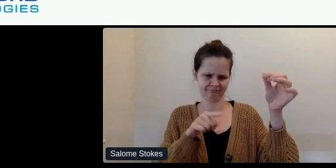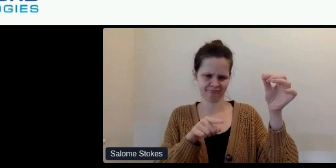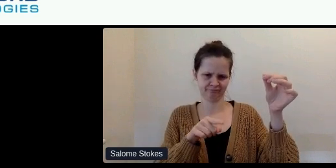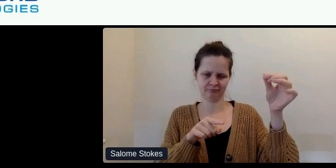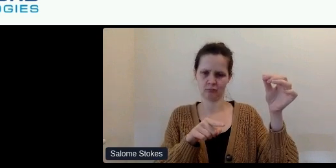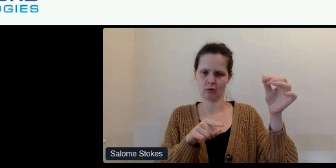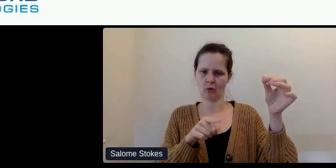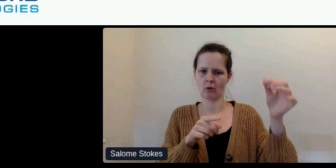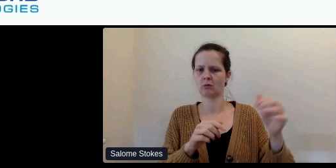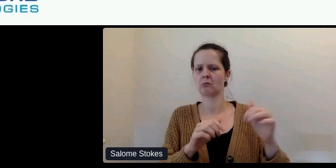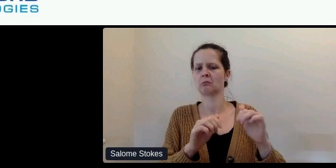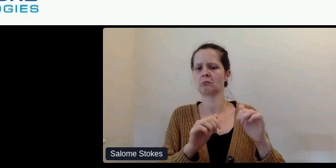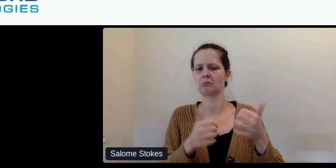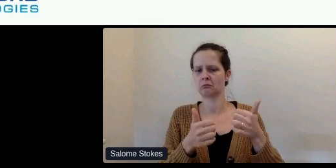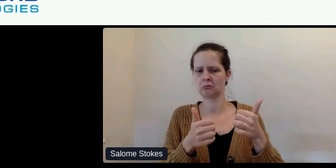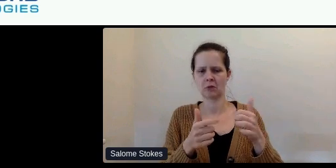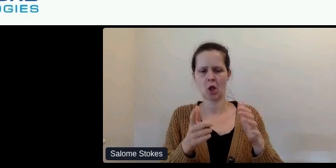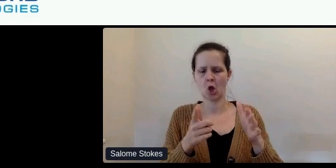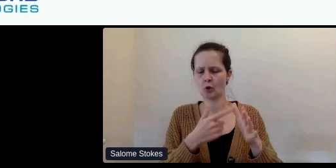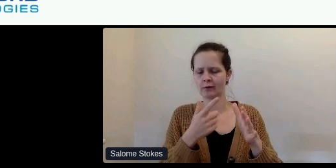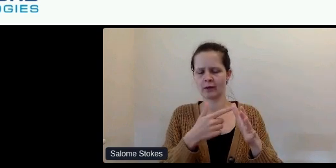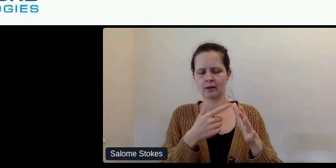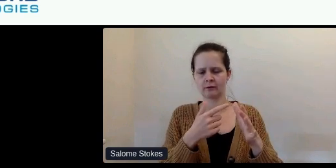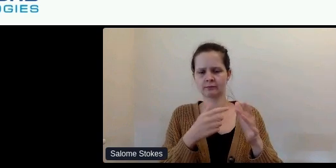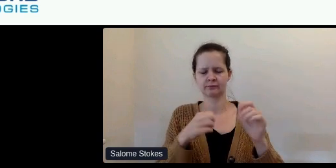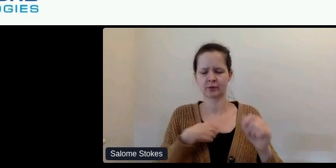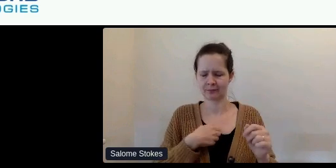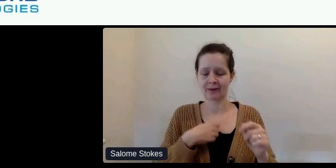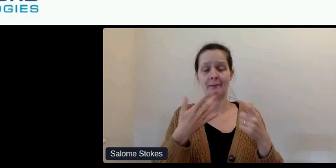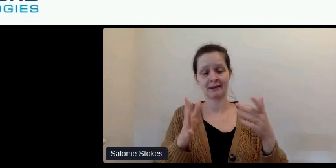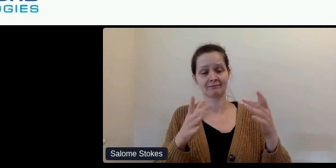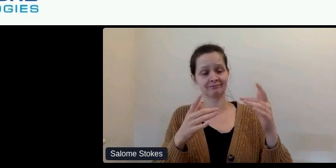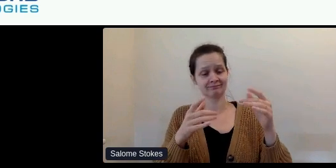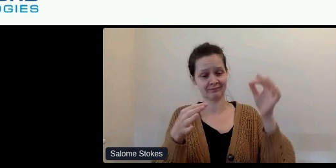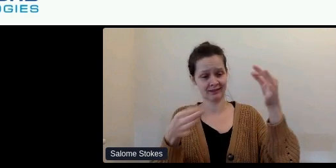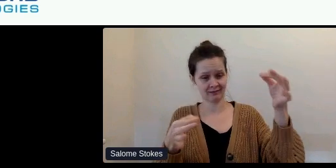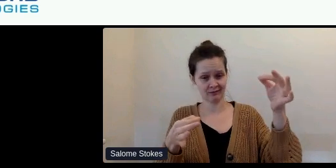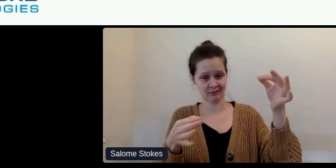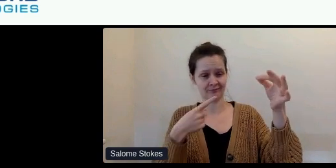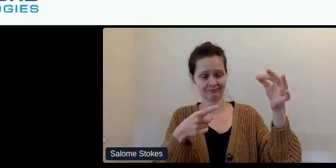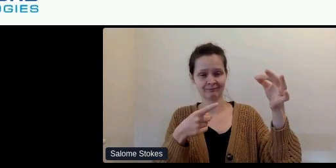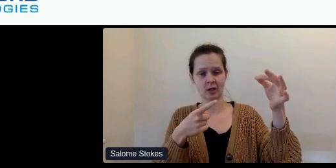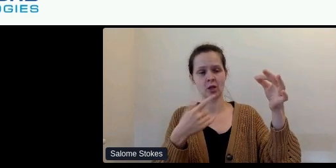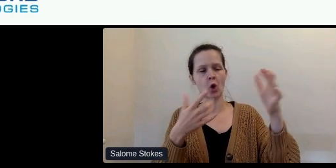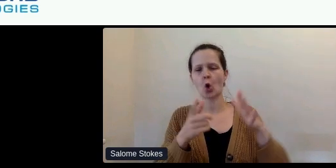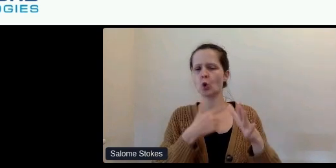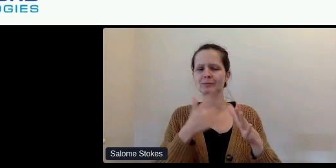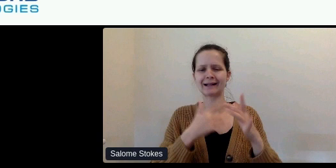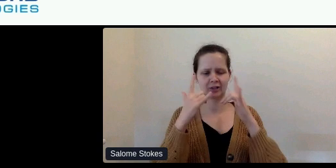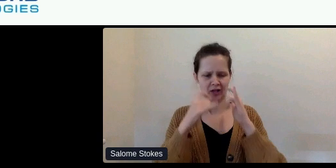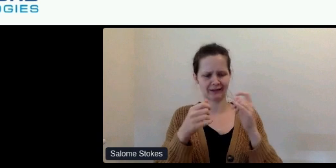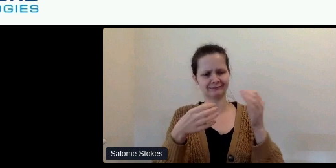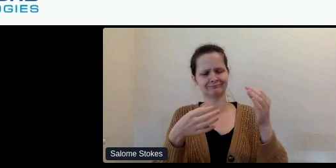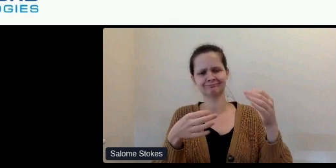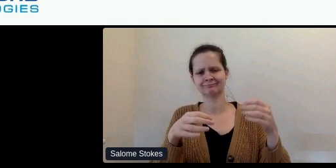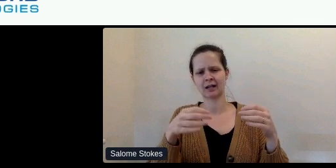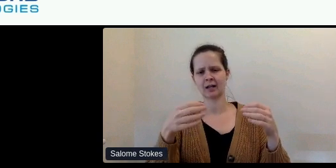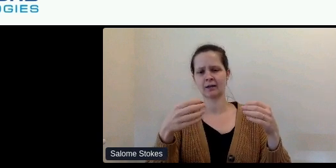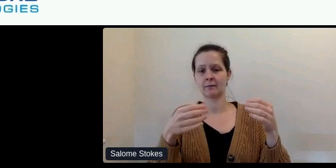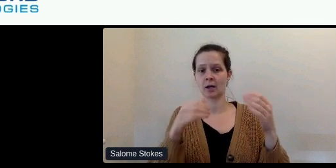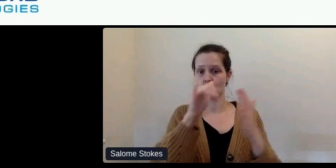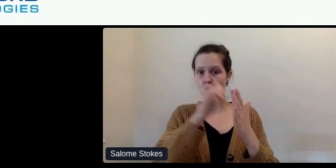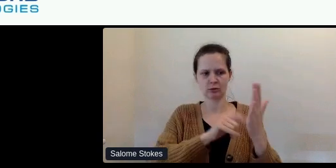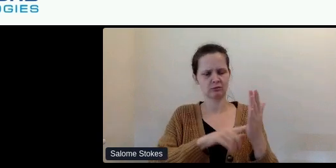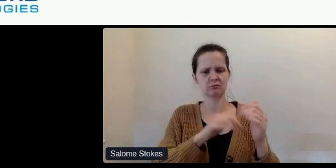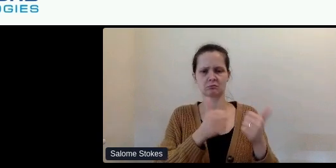various automated tests that the various tests that you can automate, you want to be able to package the other ones up